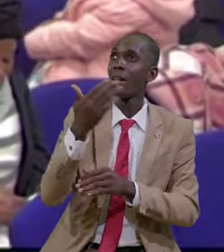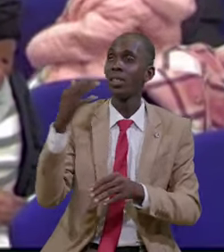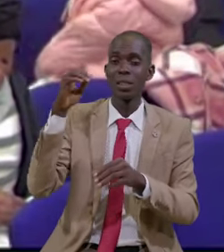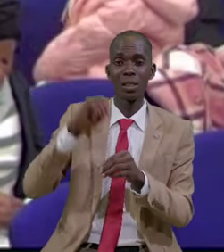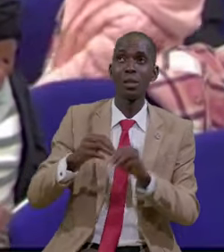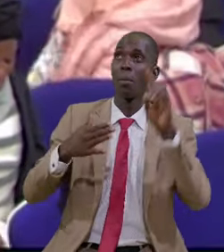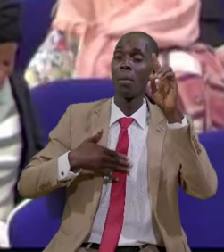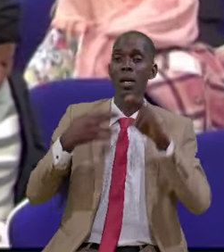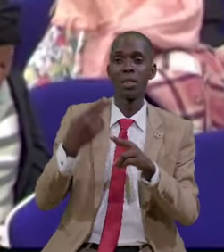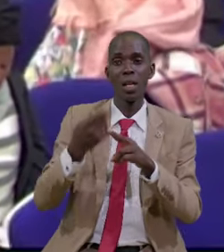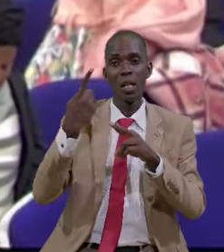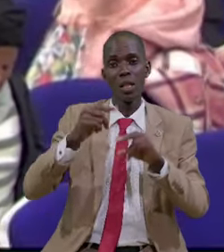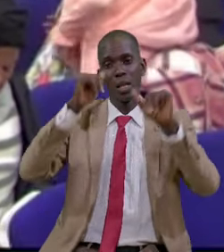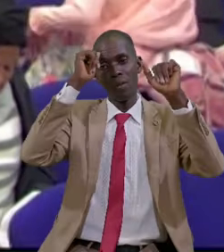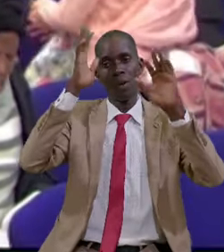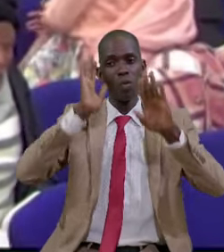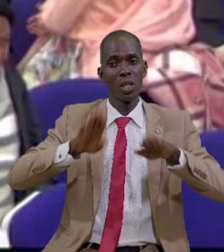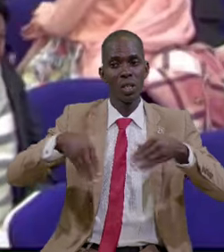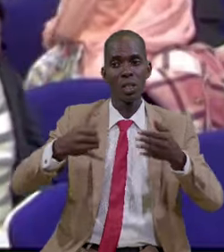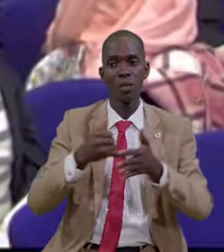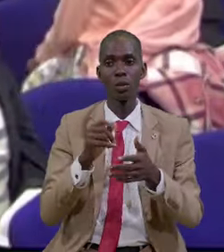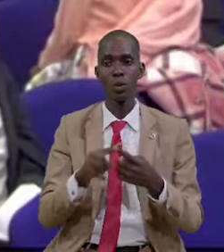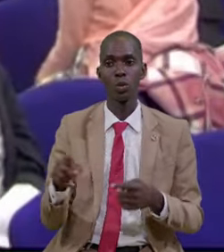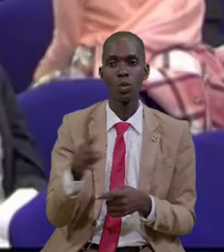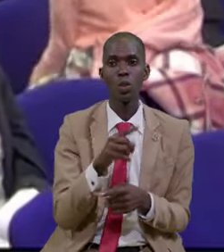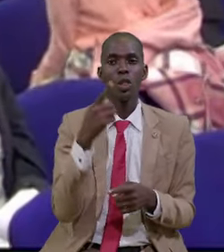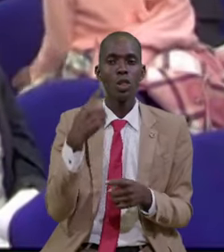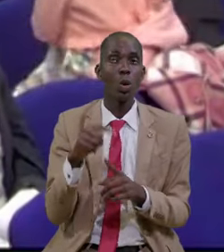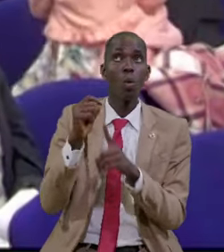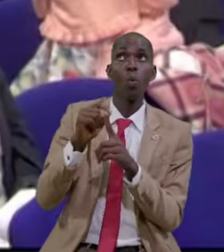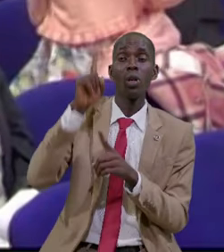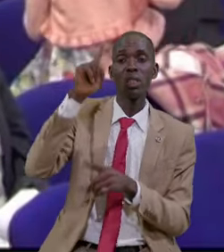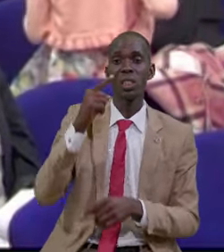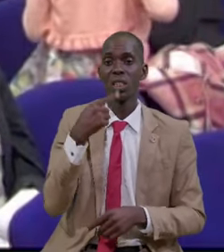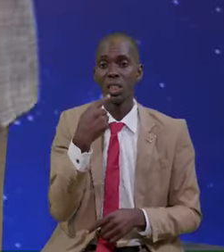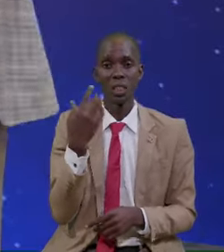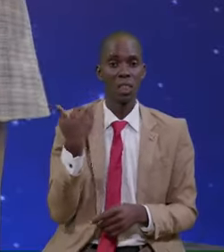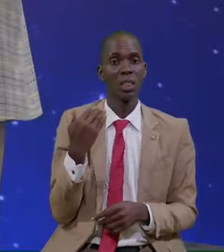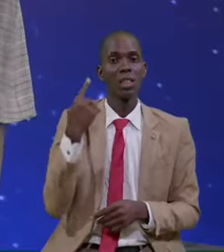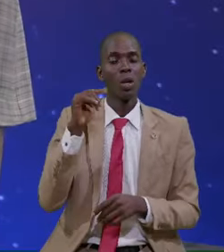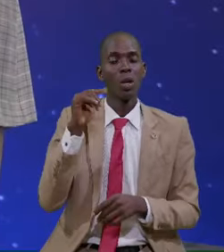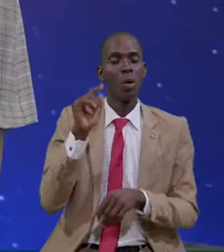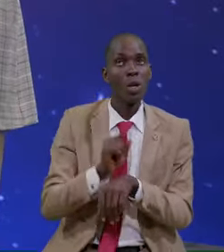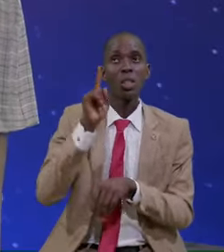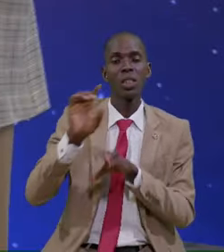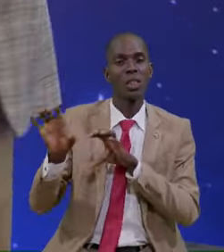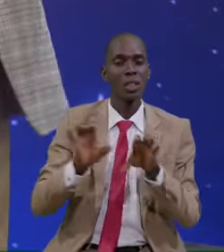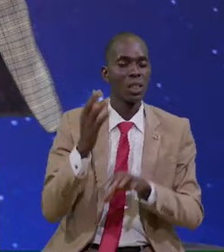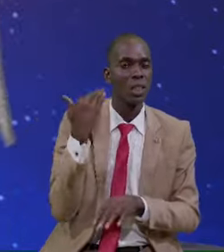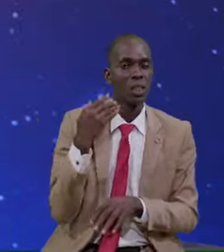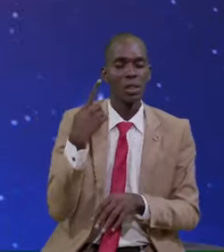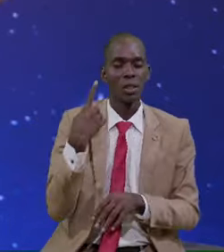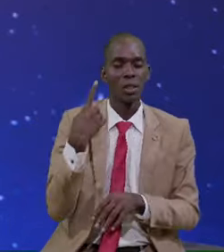Father will give it unto you. The words he said, the work he did, the wonders he